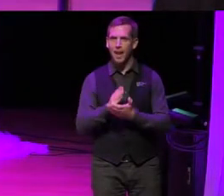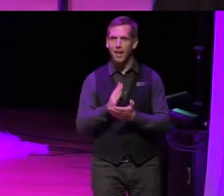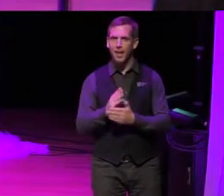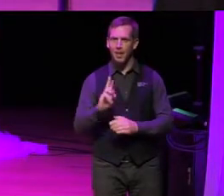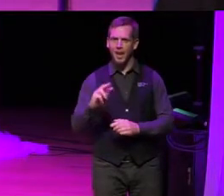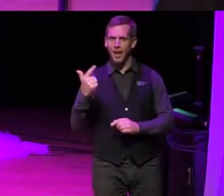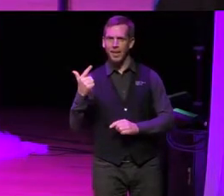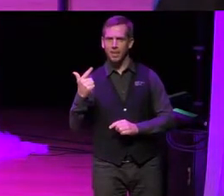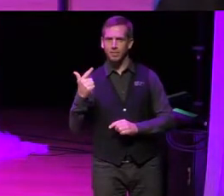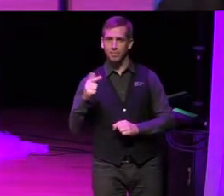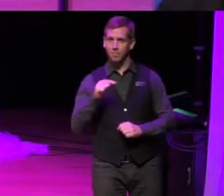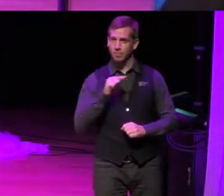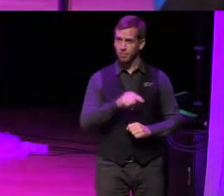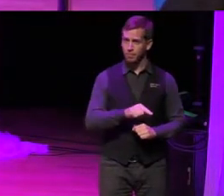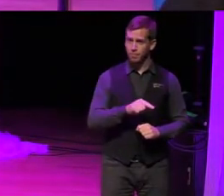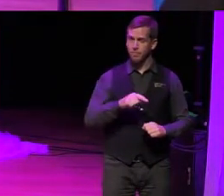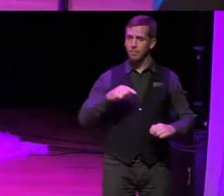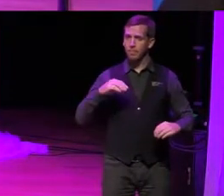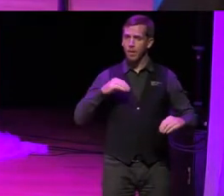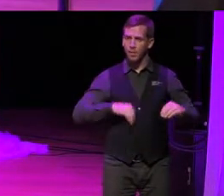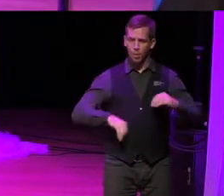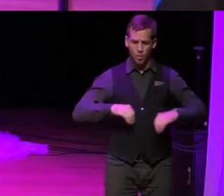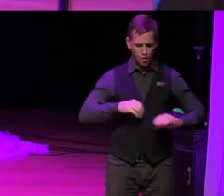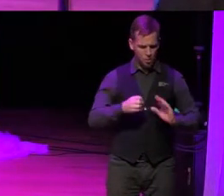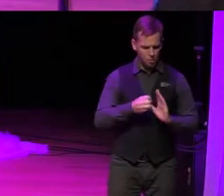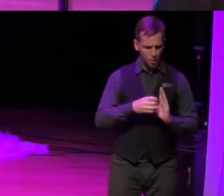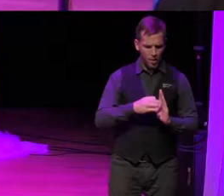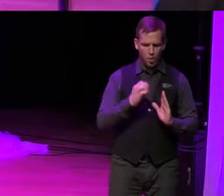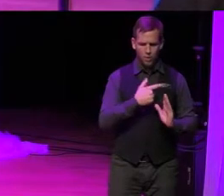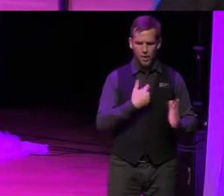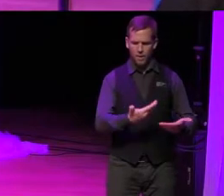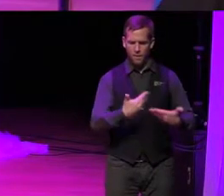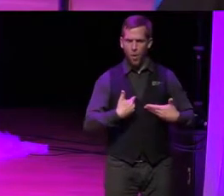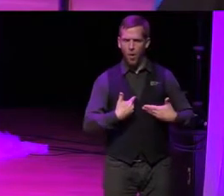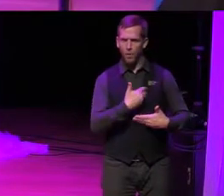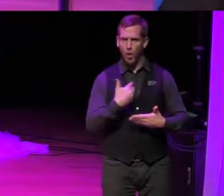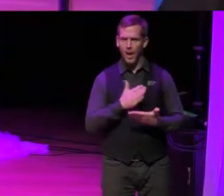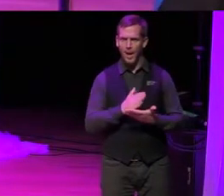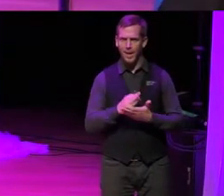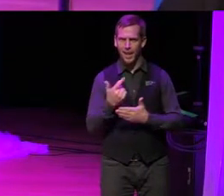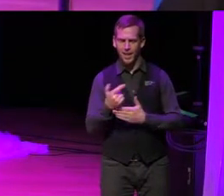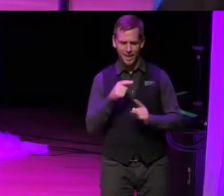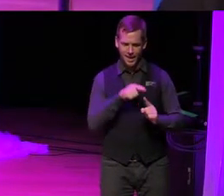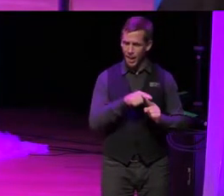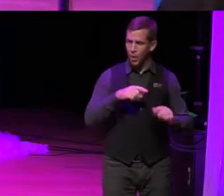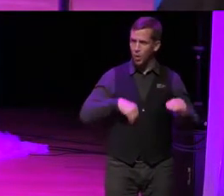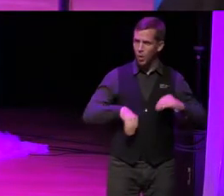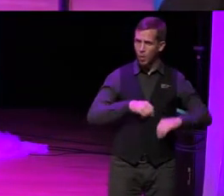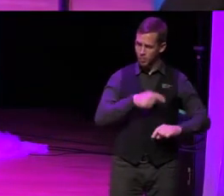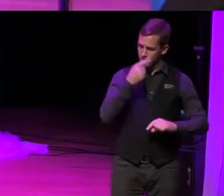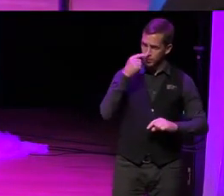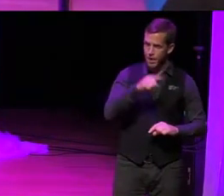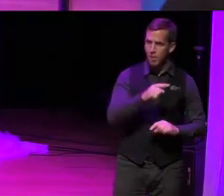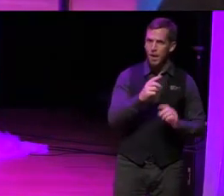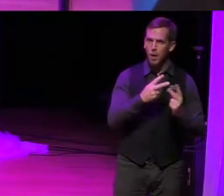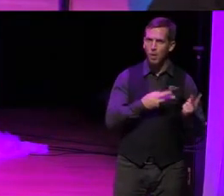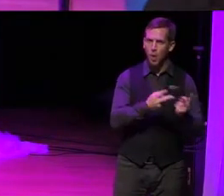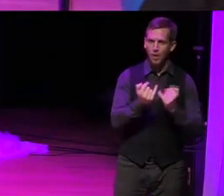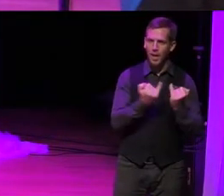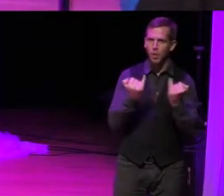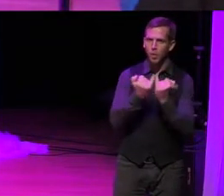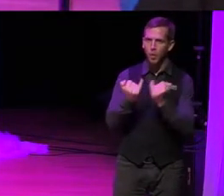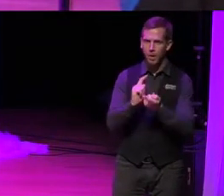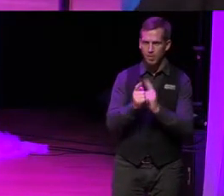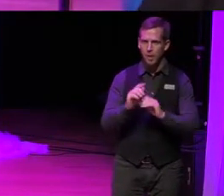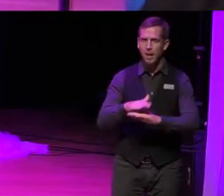Corruption affects the enjoyment of rights and weakens democratic institutions, both in